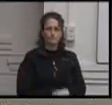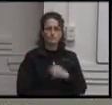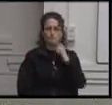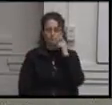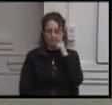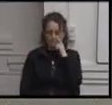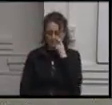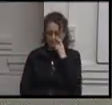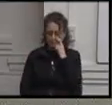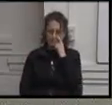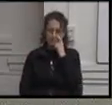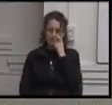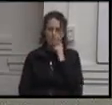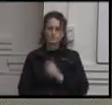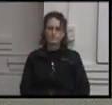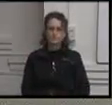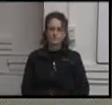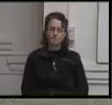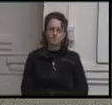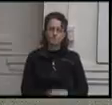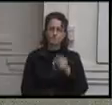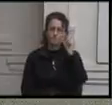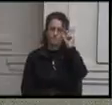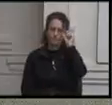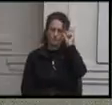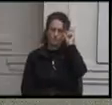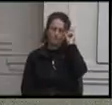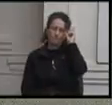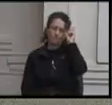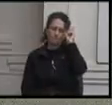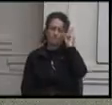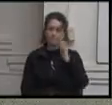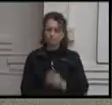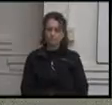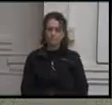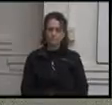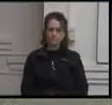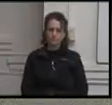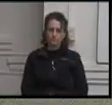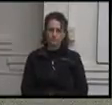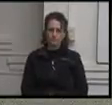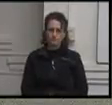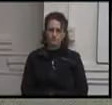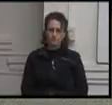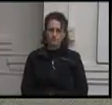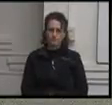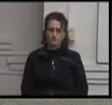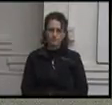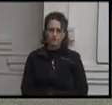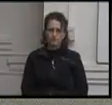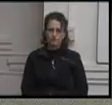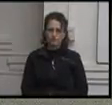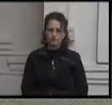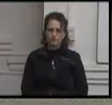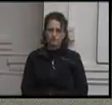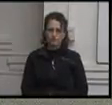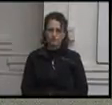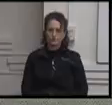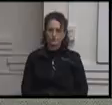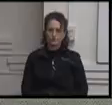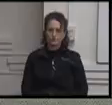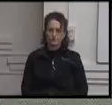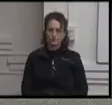clear that the board is not considering at this